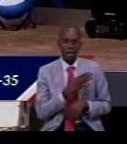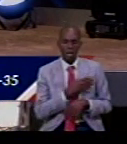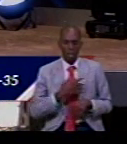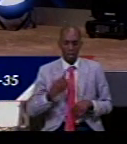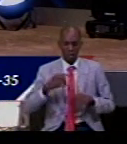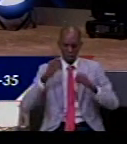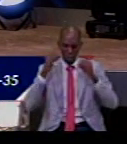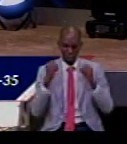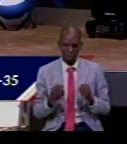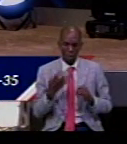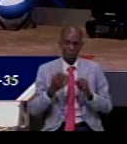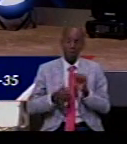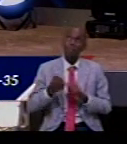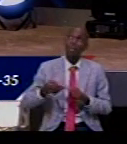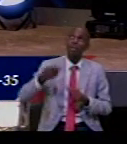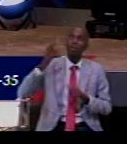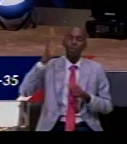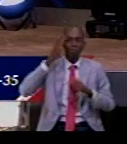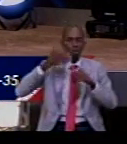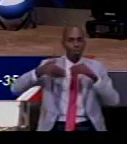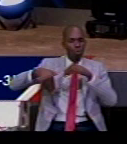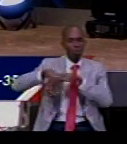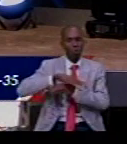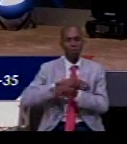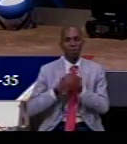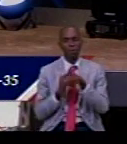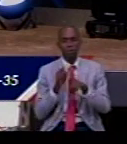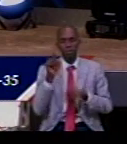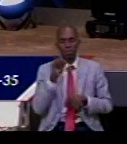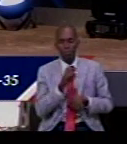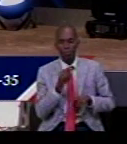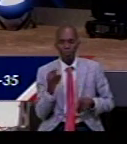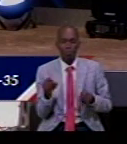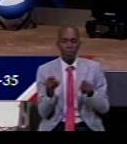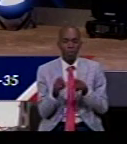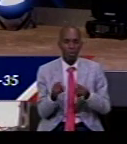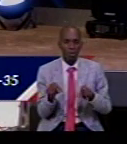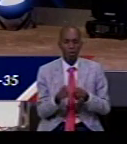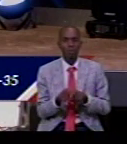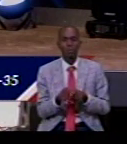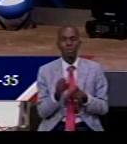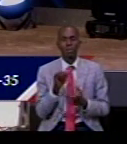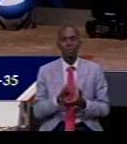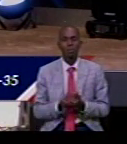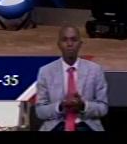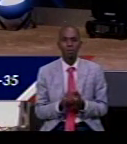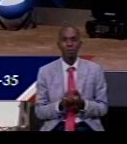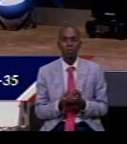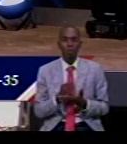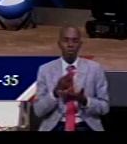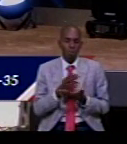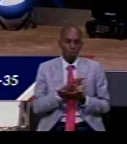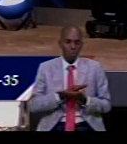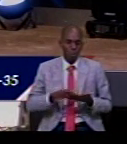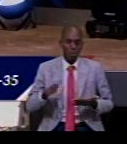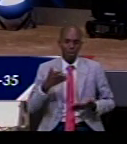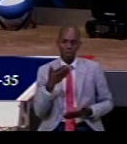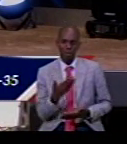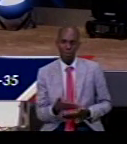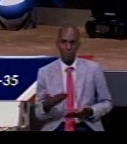the Highest shall overshadow thee. Therefore also that holy